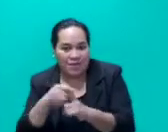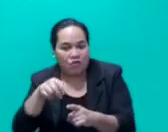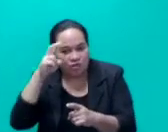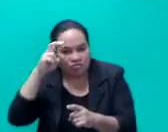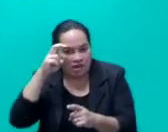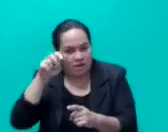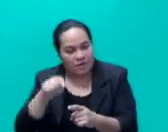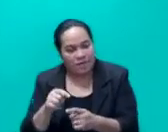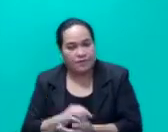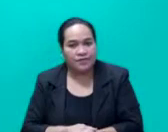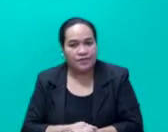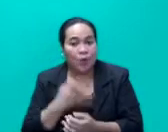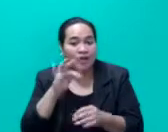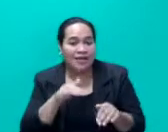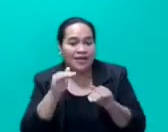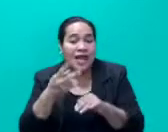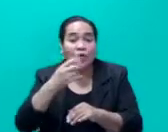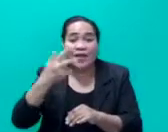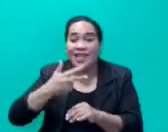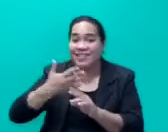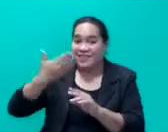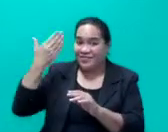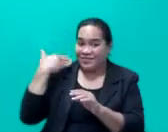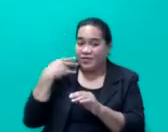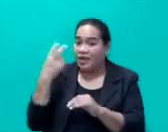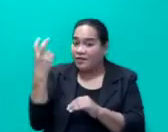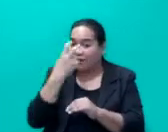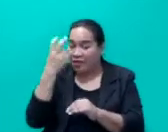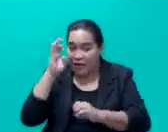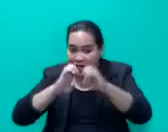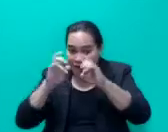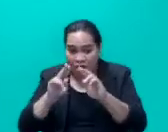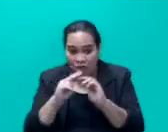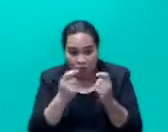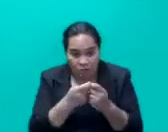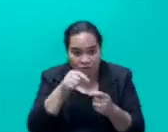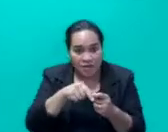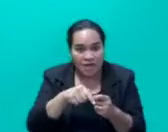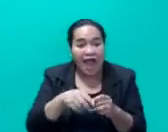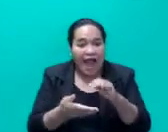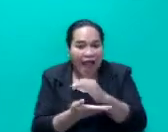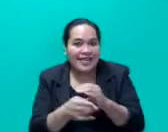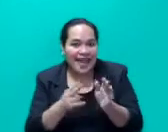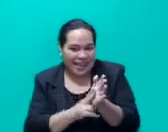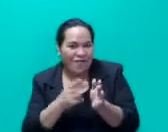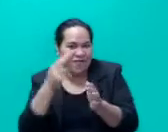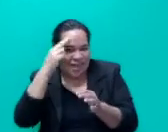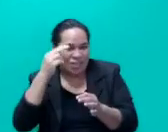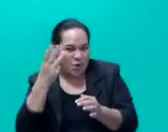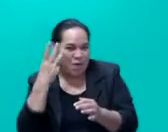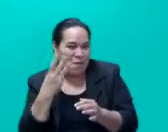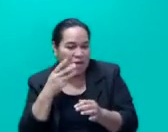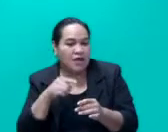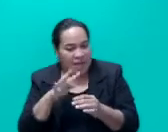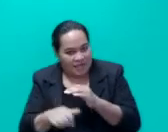awareness attended. In 2018, a monitoring and evaluation unit of the National Women's Machinery was established, and that is now